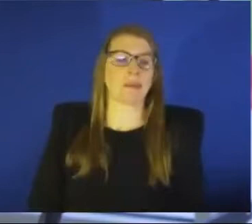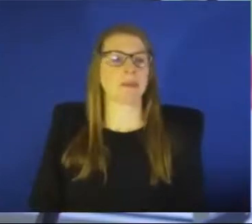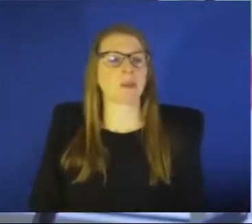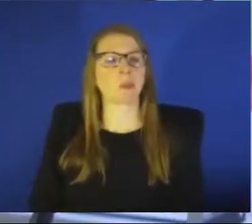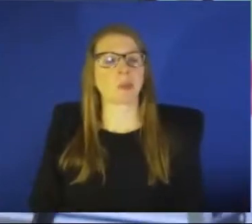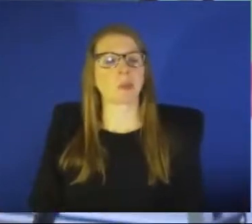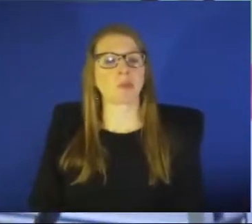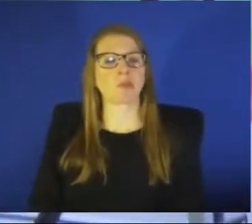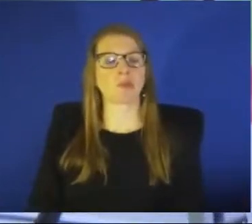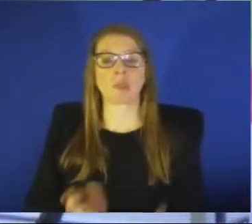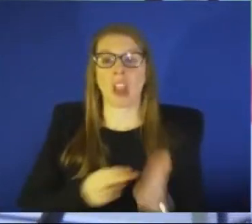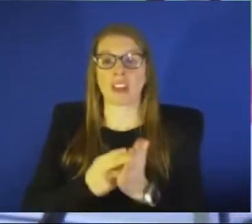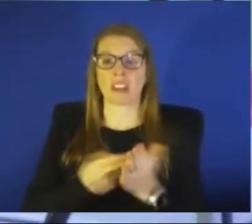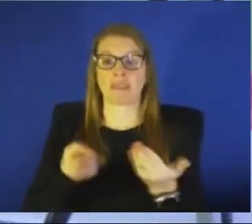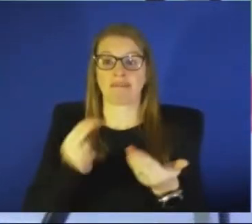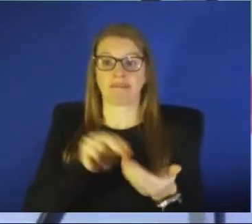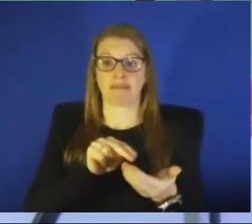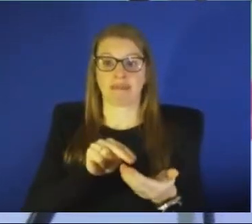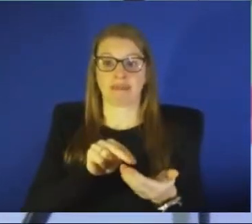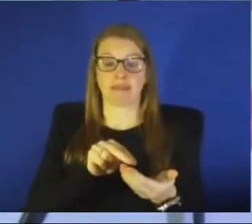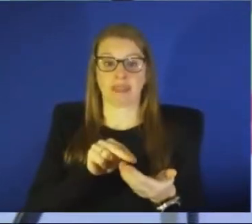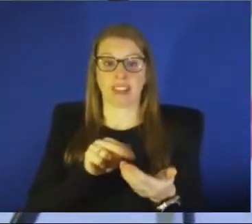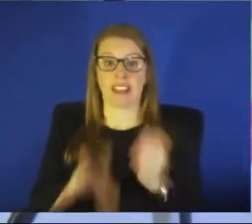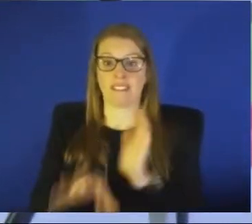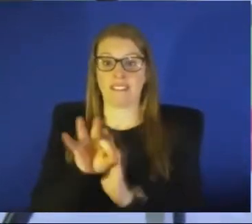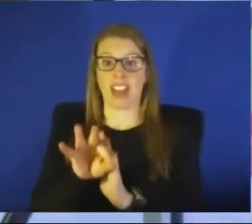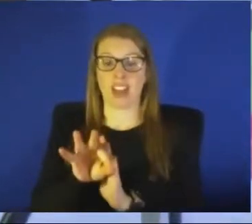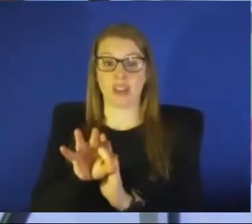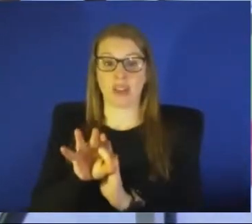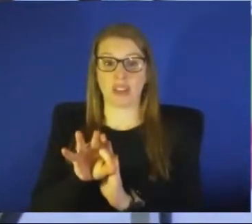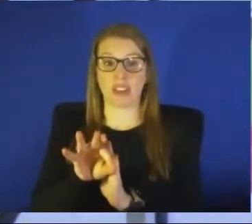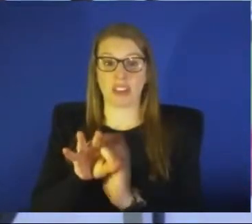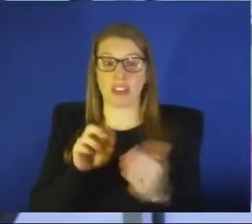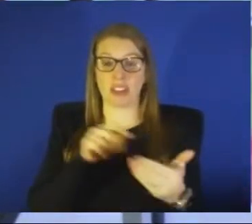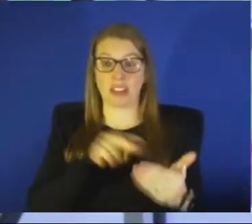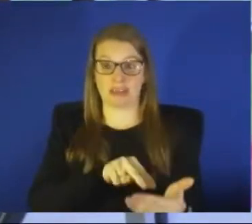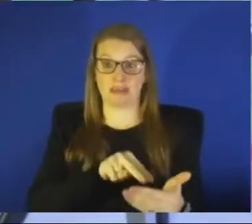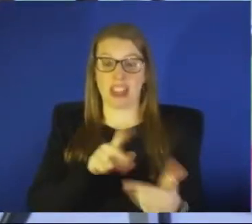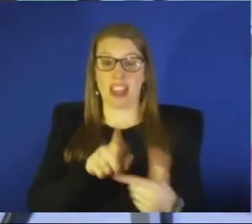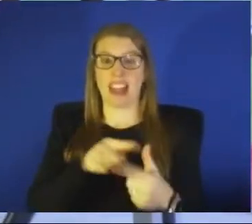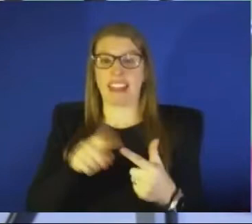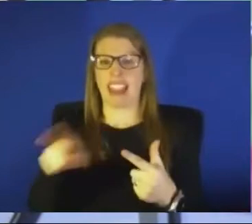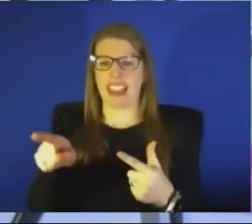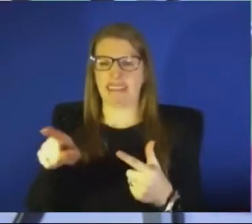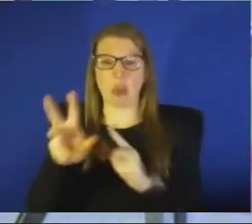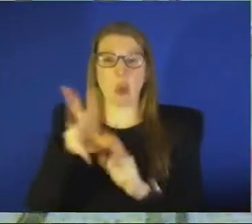I found this footage of me out on the golf course. So take a look and then I'll let Ryan decide.